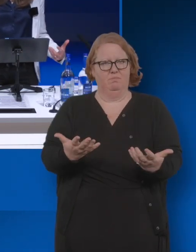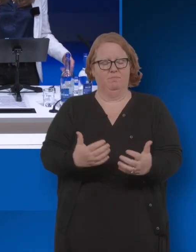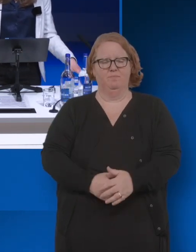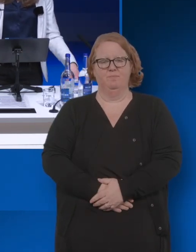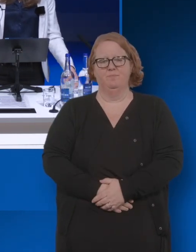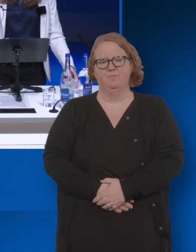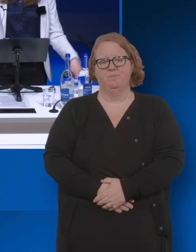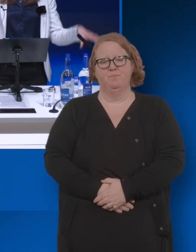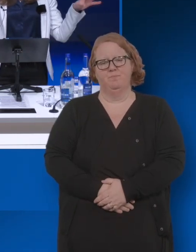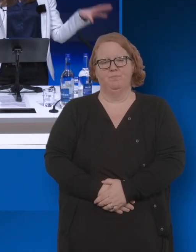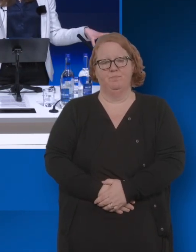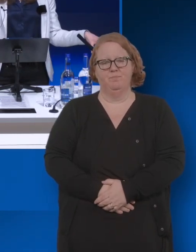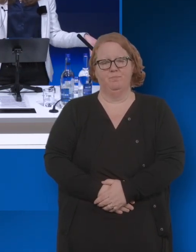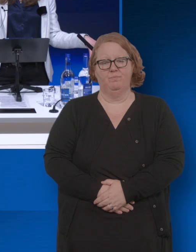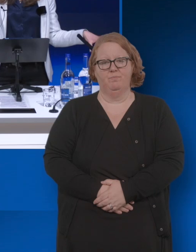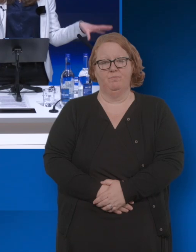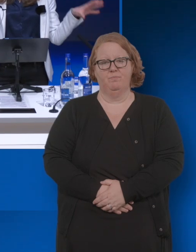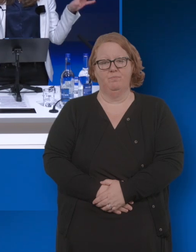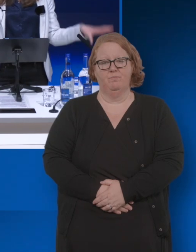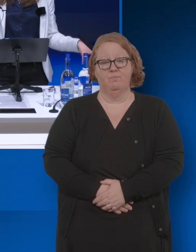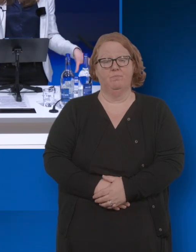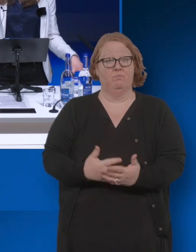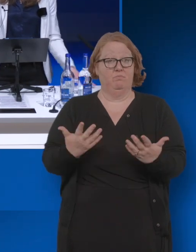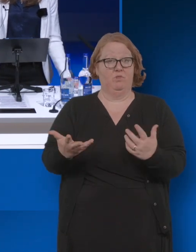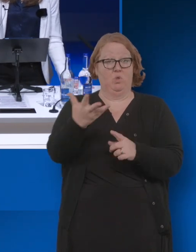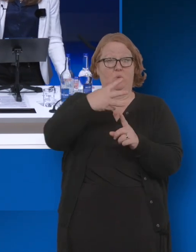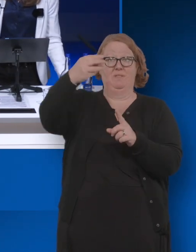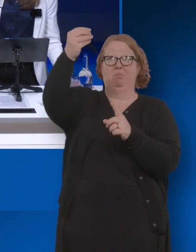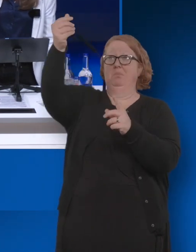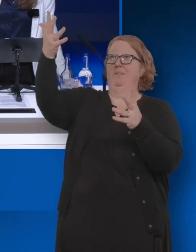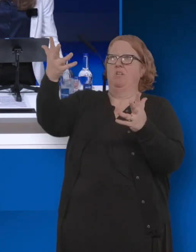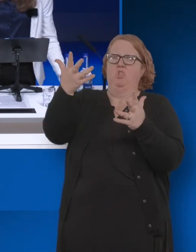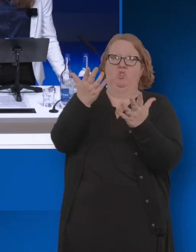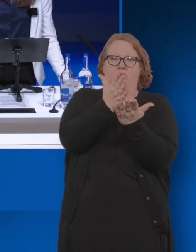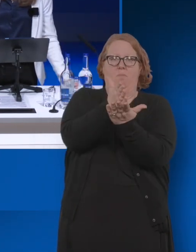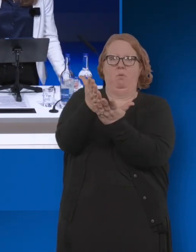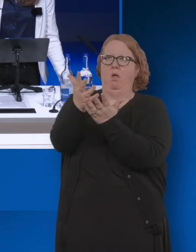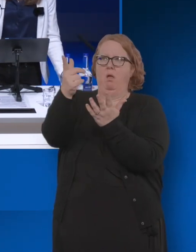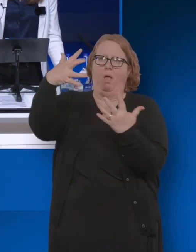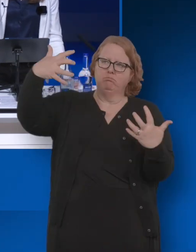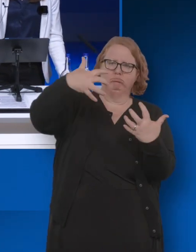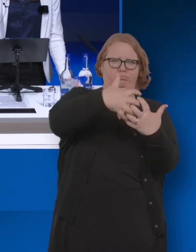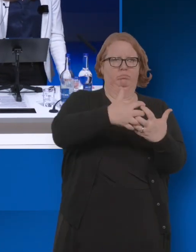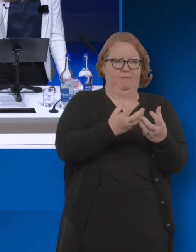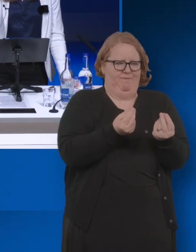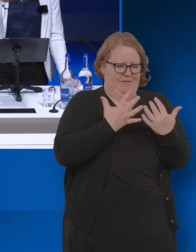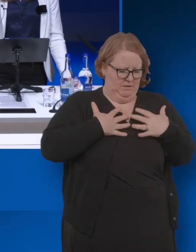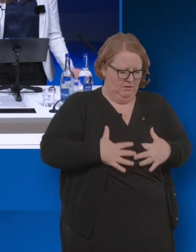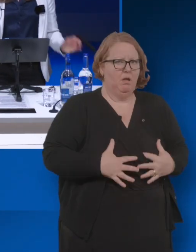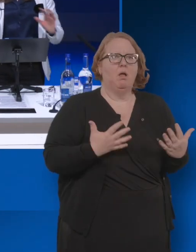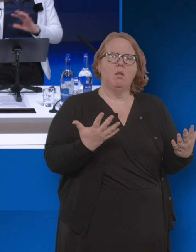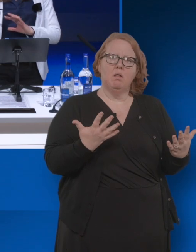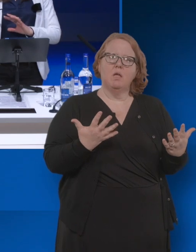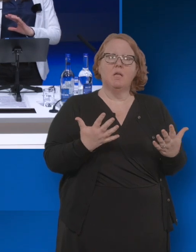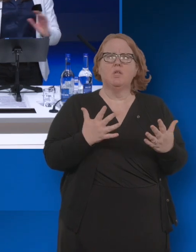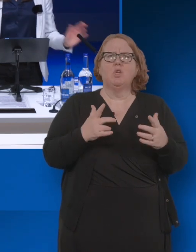beings. We have a non-physical spiritual dimension that is very much integrated with the physical, not